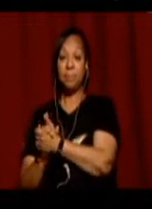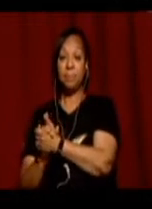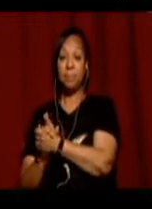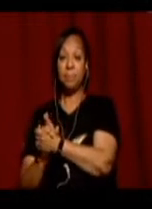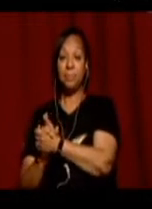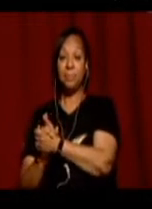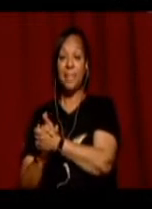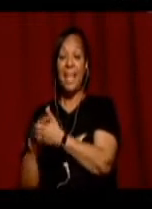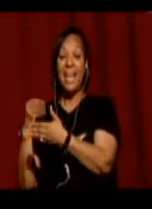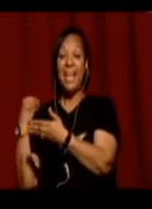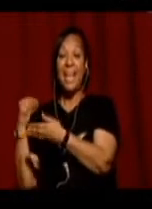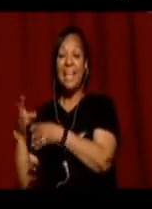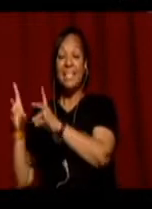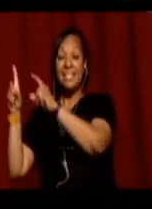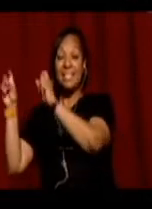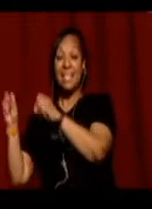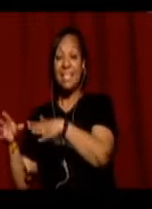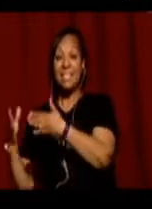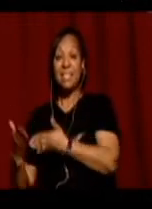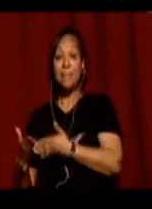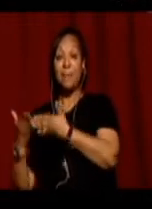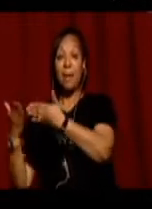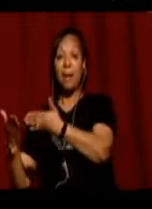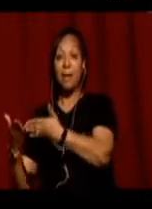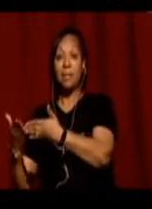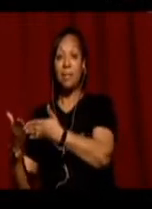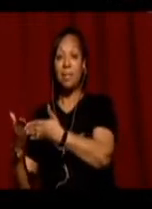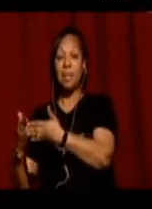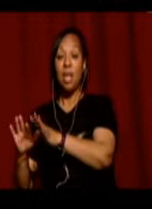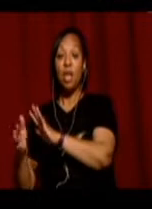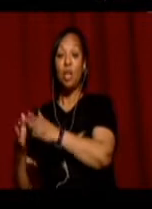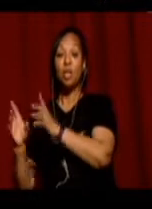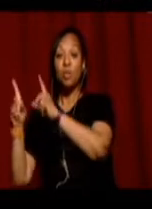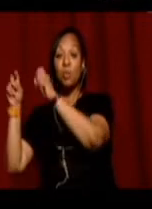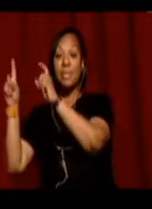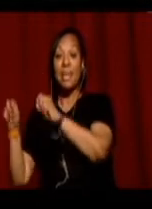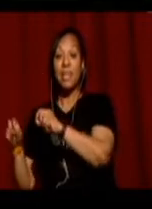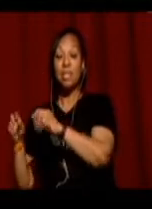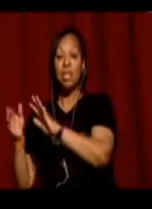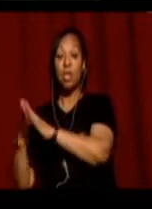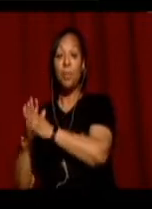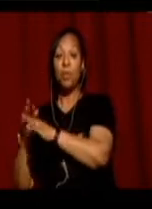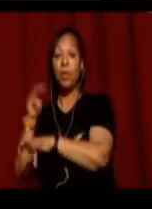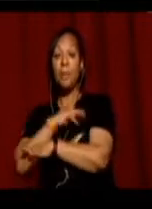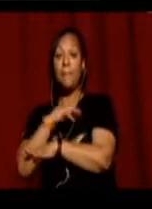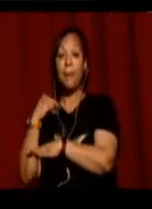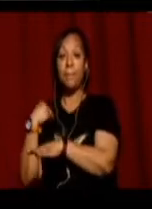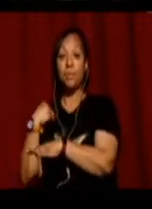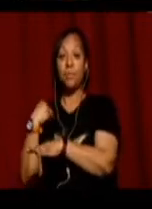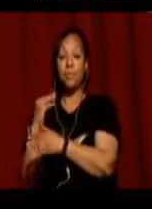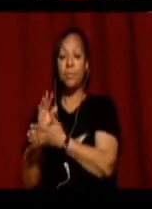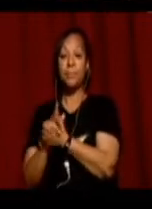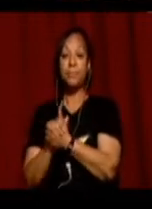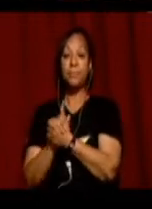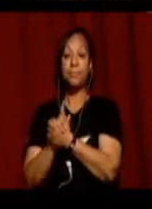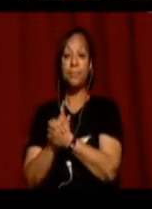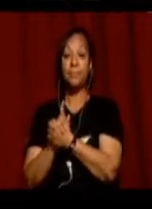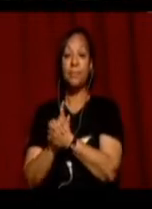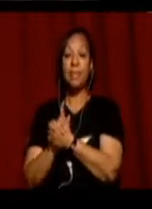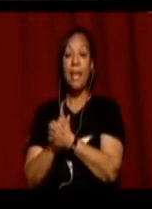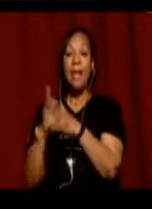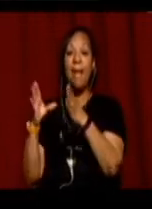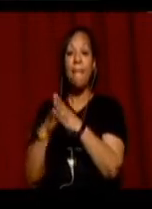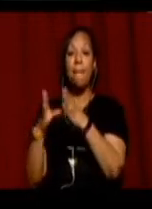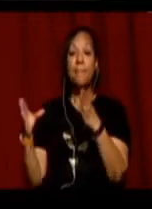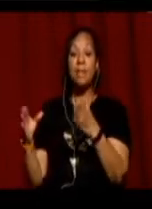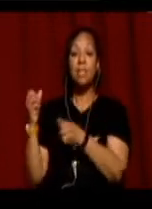testing supplies so that they can test community members in their catchment area. And the